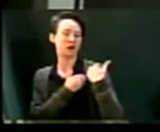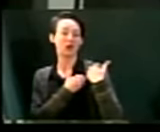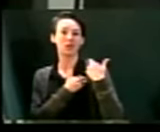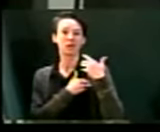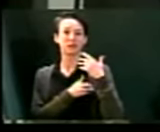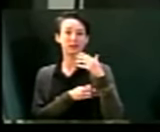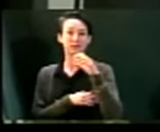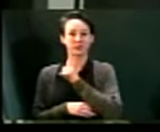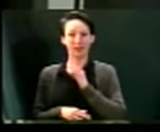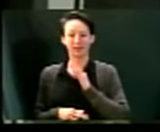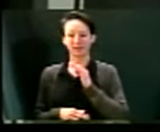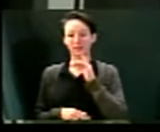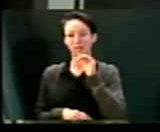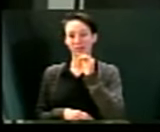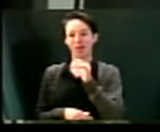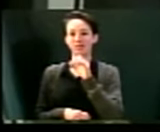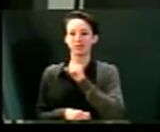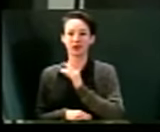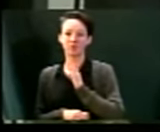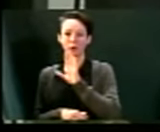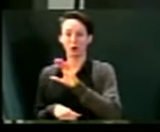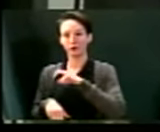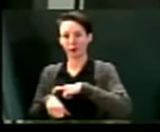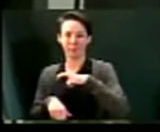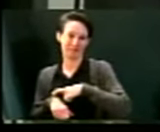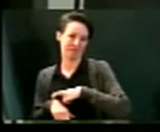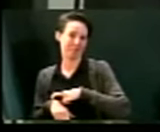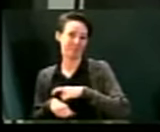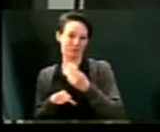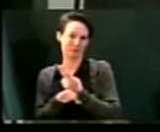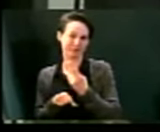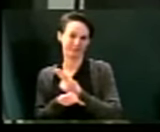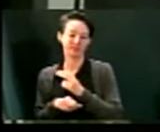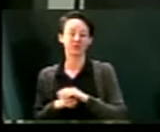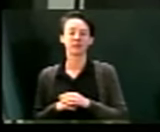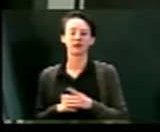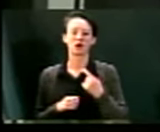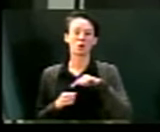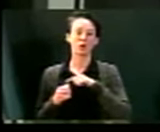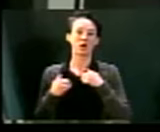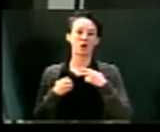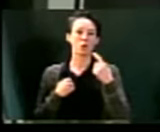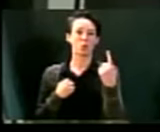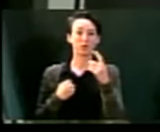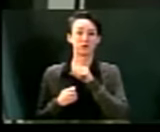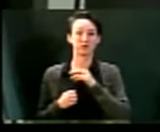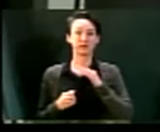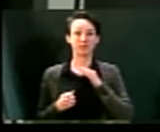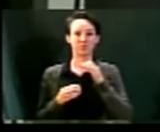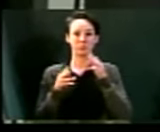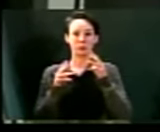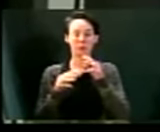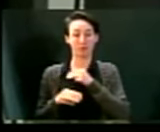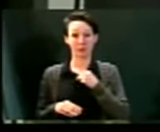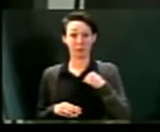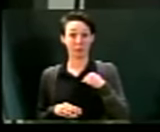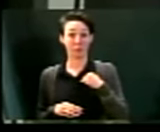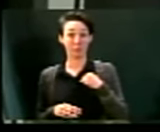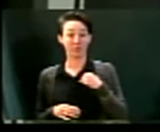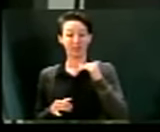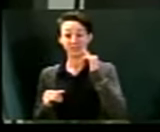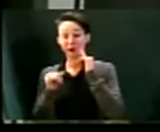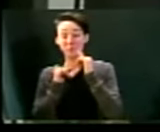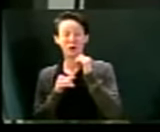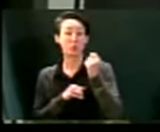and hours and hours of staff time. And we had one staff member who interviewed all of those